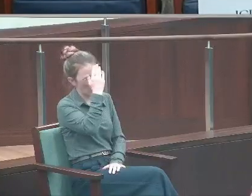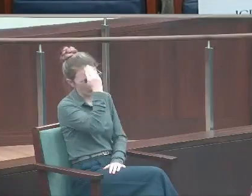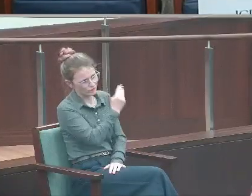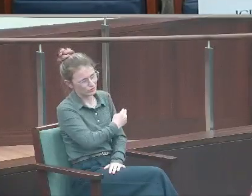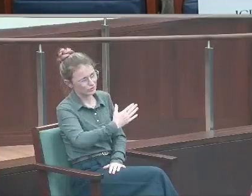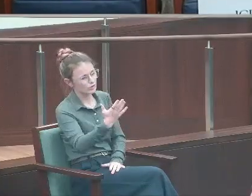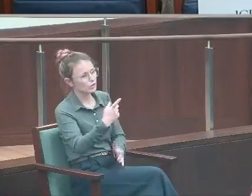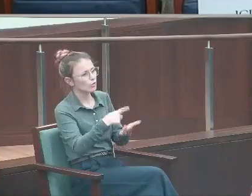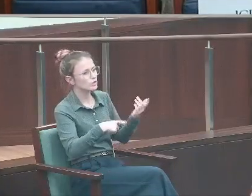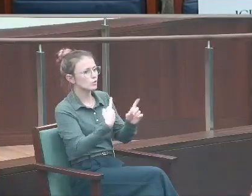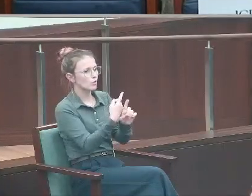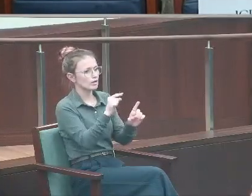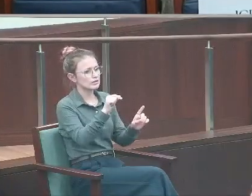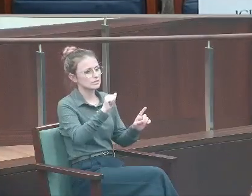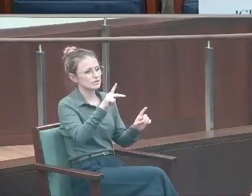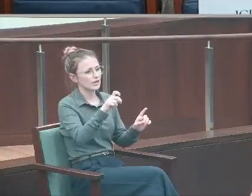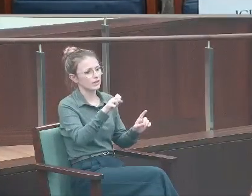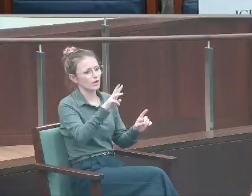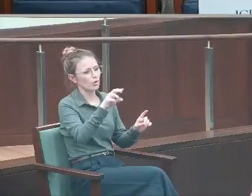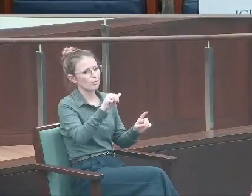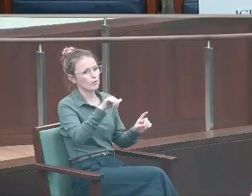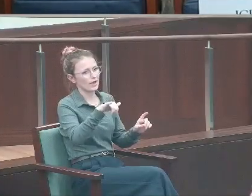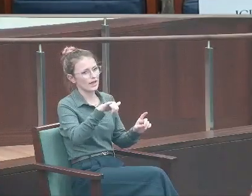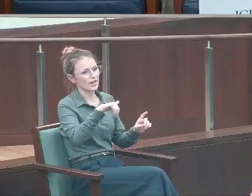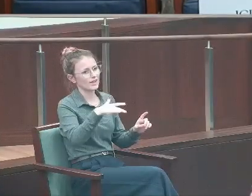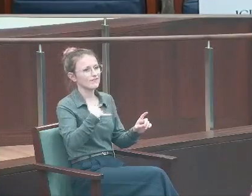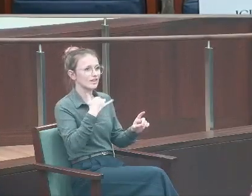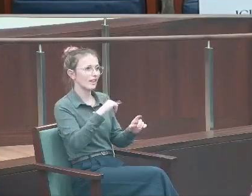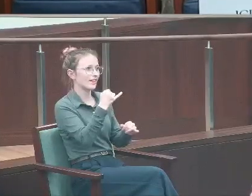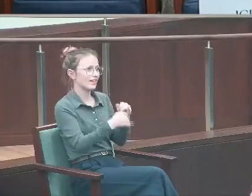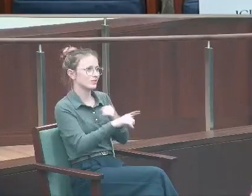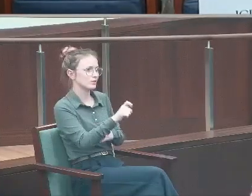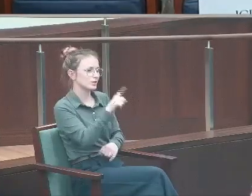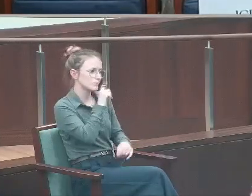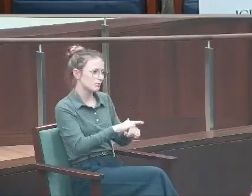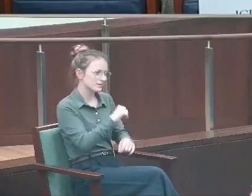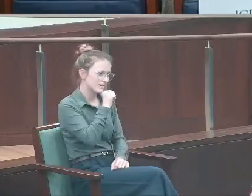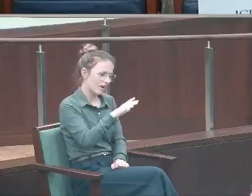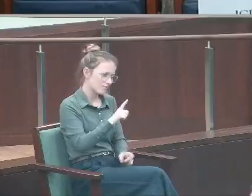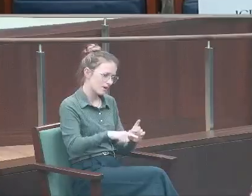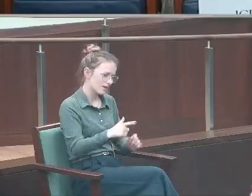with sort of a charge? Sounds like a last question, it's not, but go ahead.